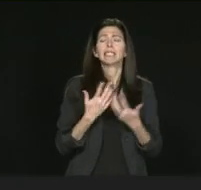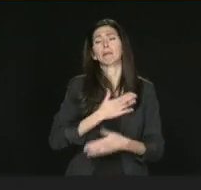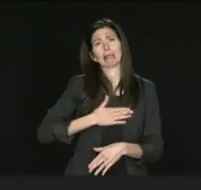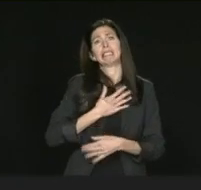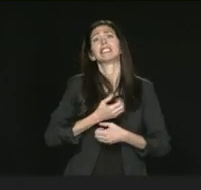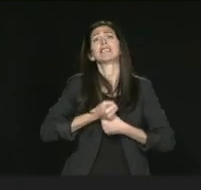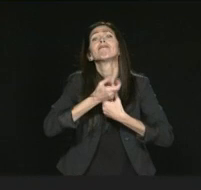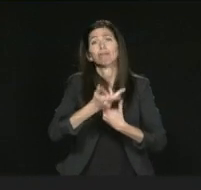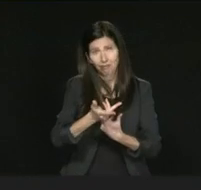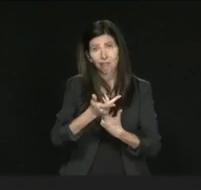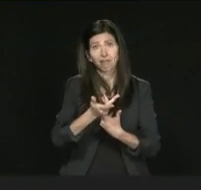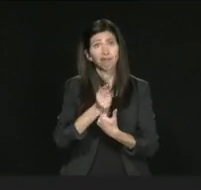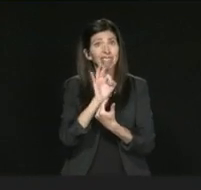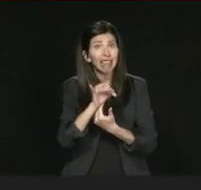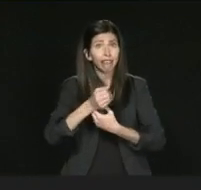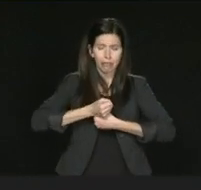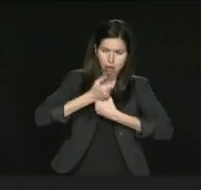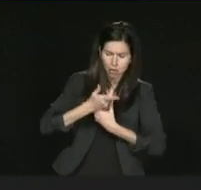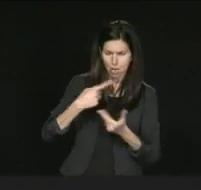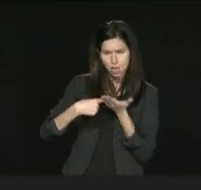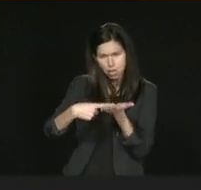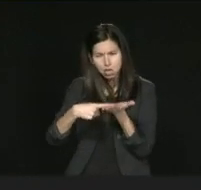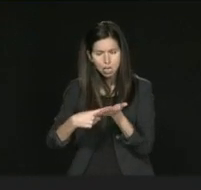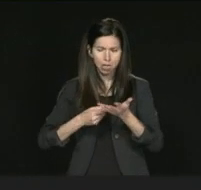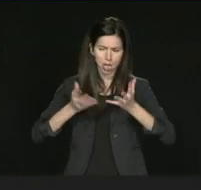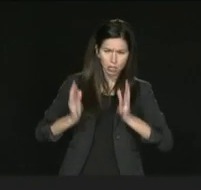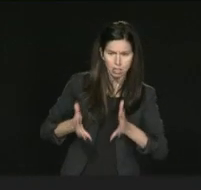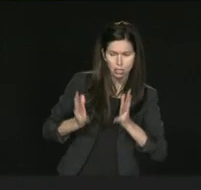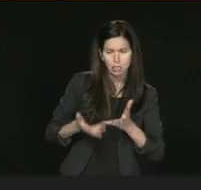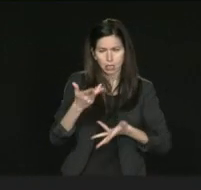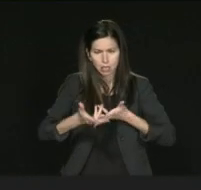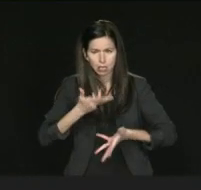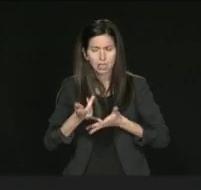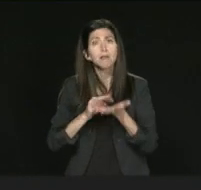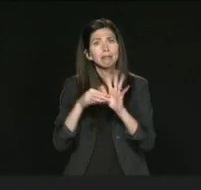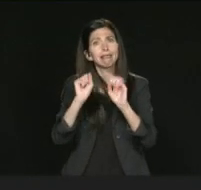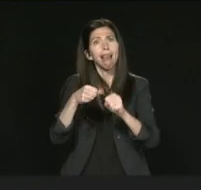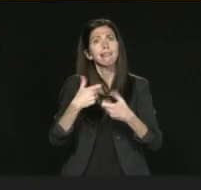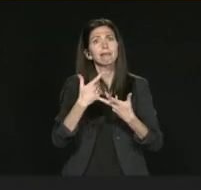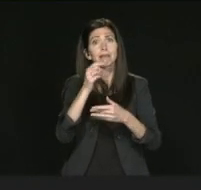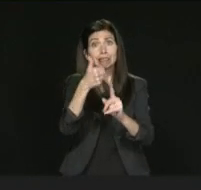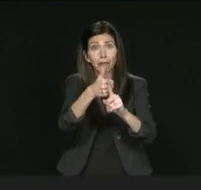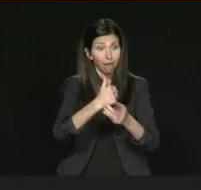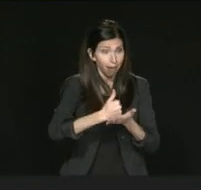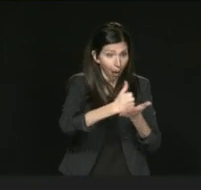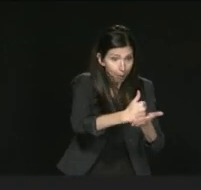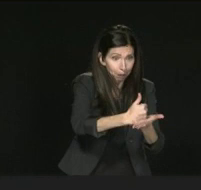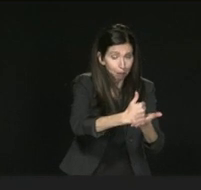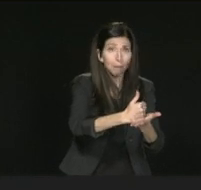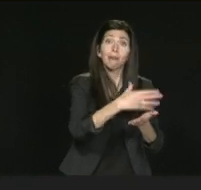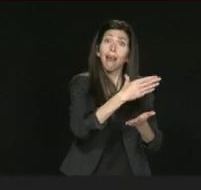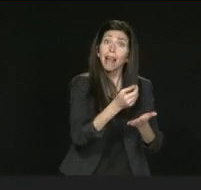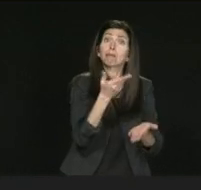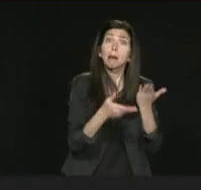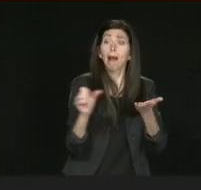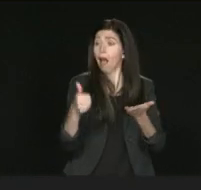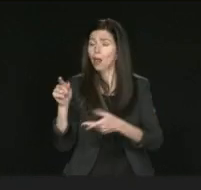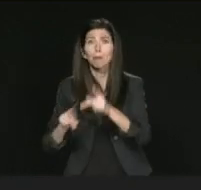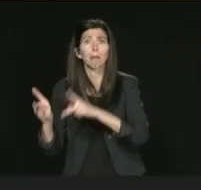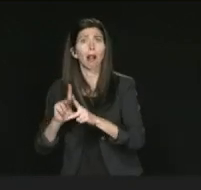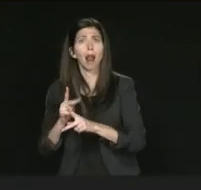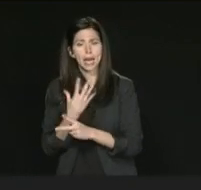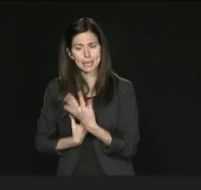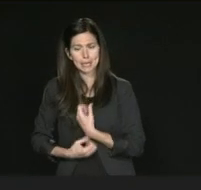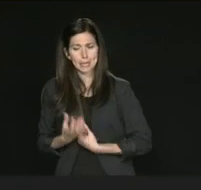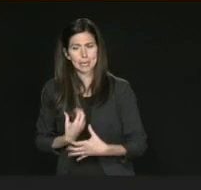you, and it can also help others who may be finding it more difficult to voice their own struggles. We might still be apart physically,